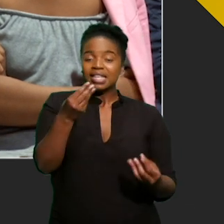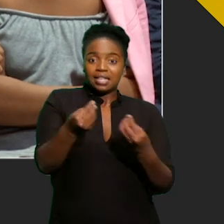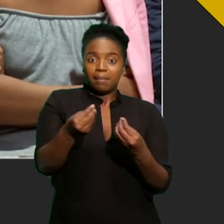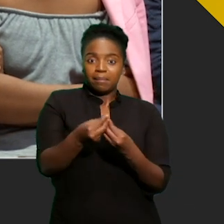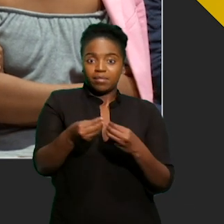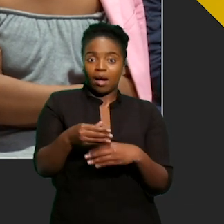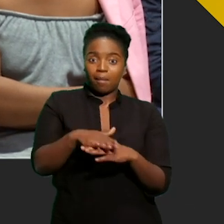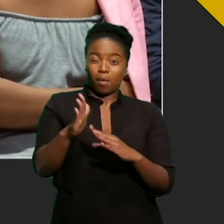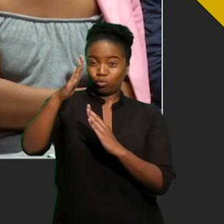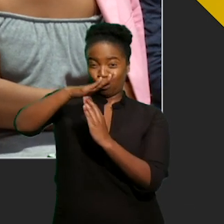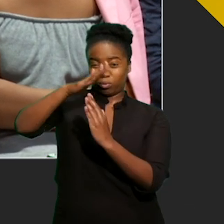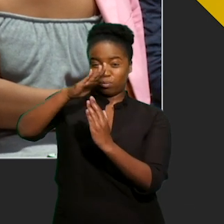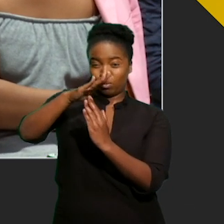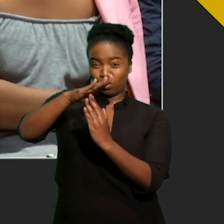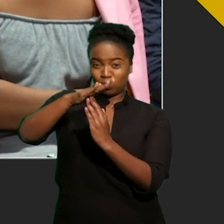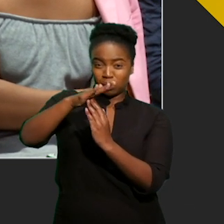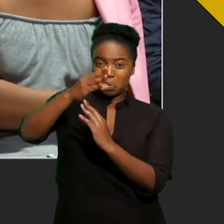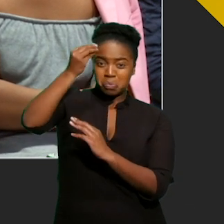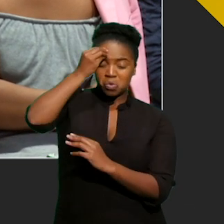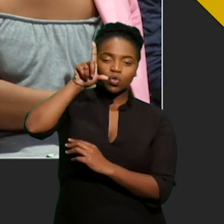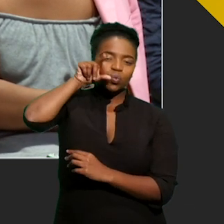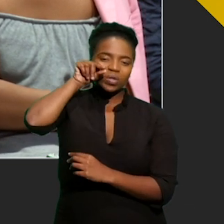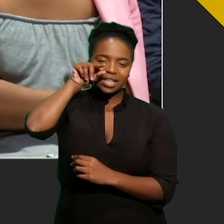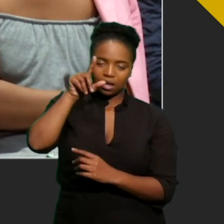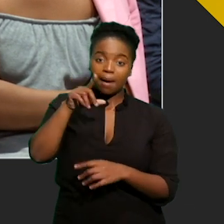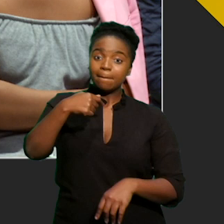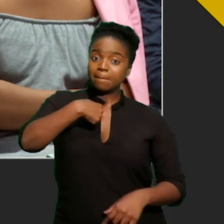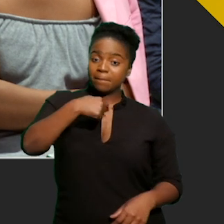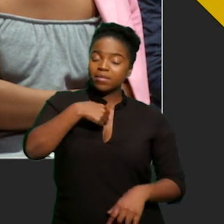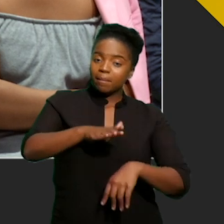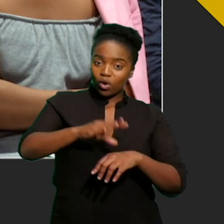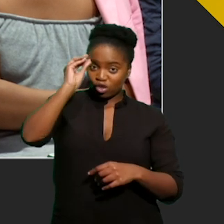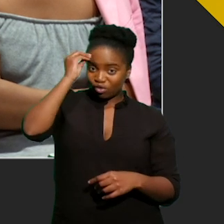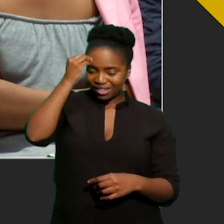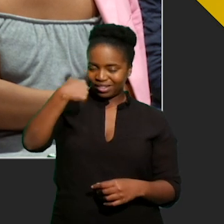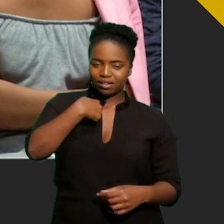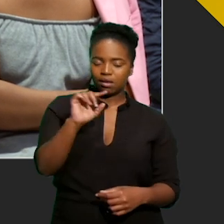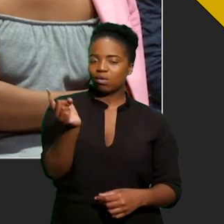at that time. Okay. Yeah, but in Domina that I'll be more interested in.